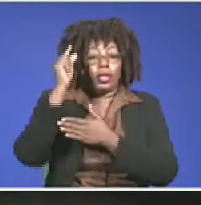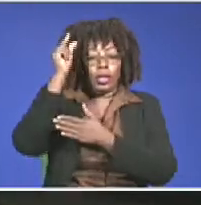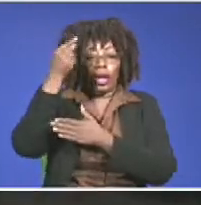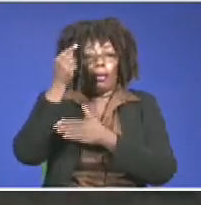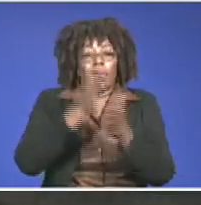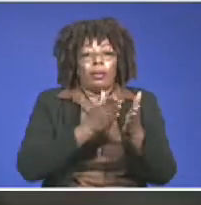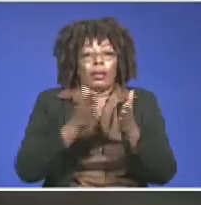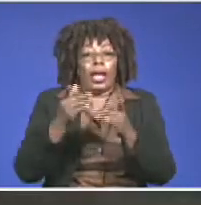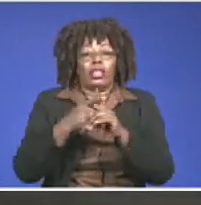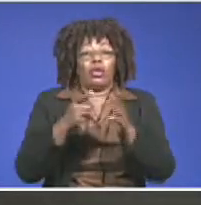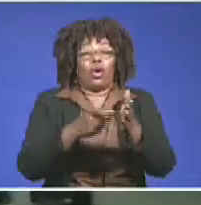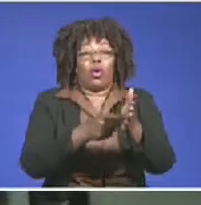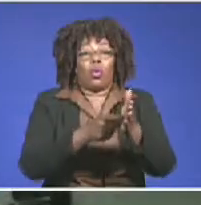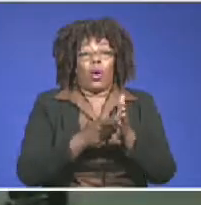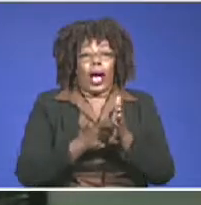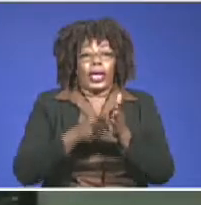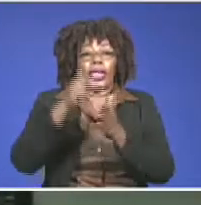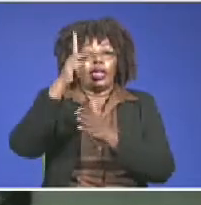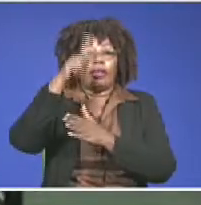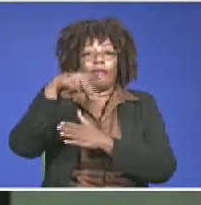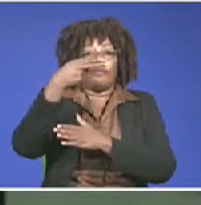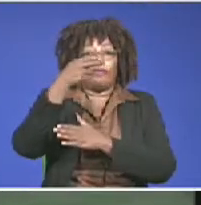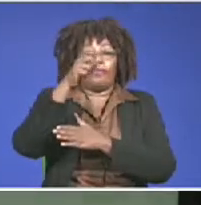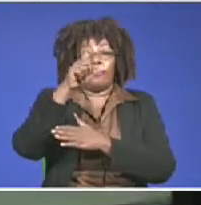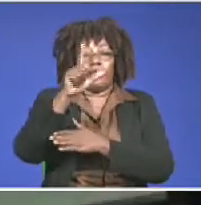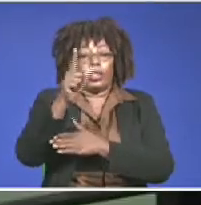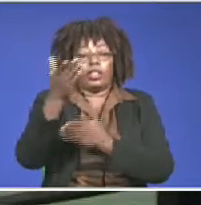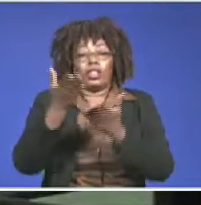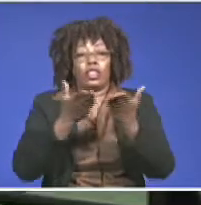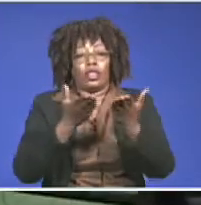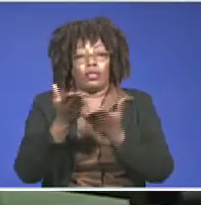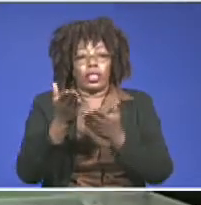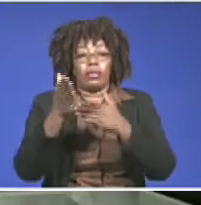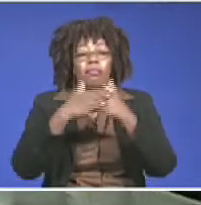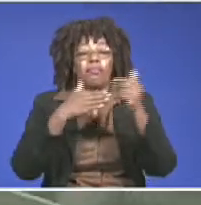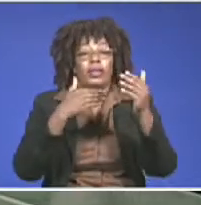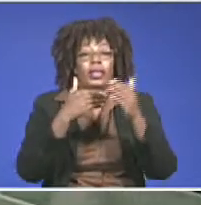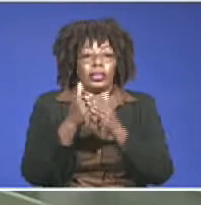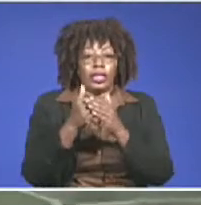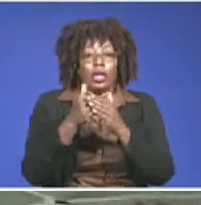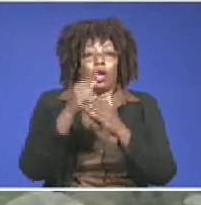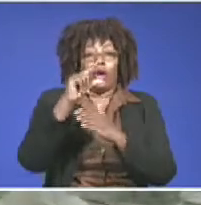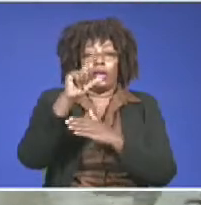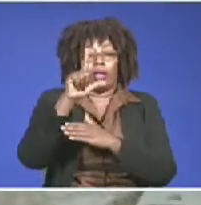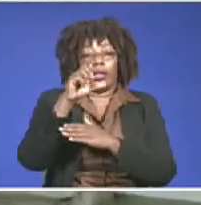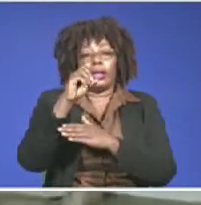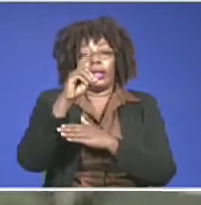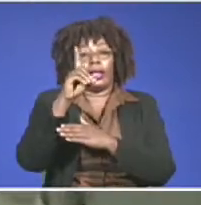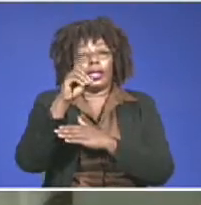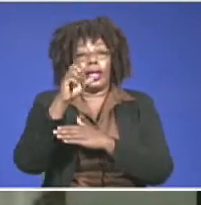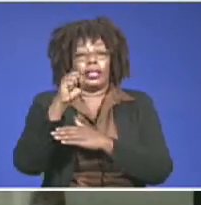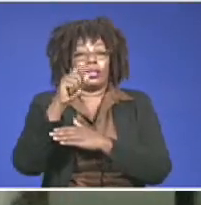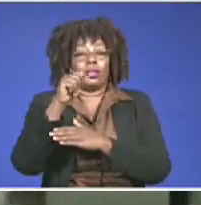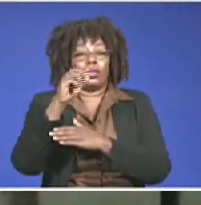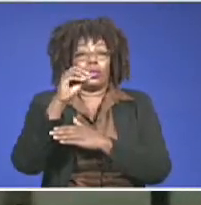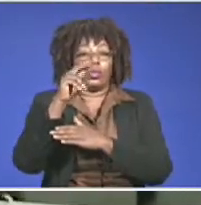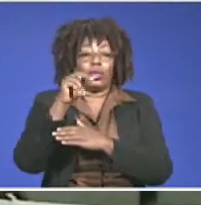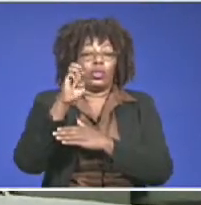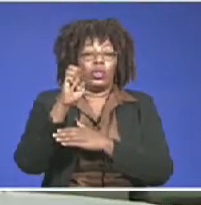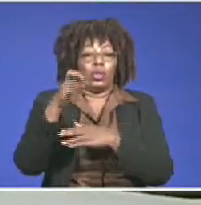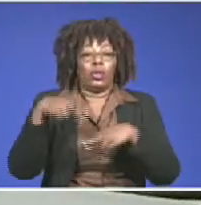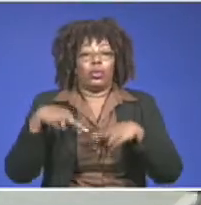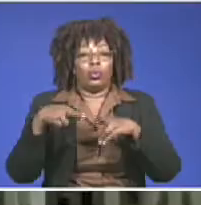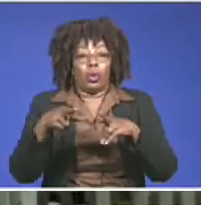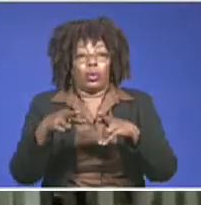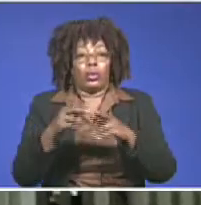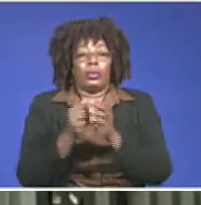plans to acquire Phil's Food Services building on Gladstone Road, and today, Press Secretary Anthony Newbold addressed it during his